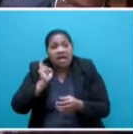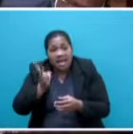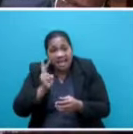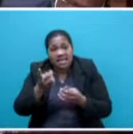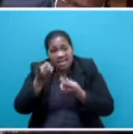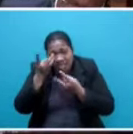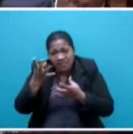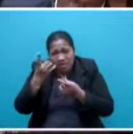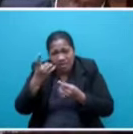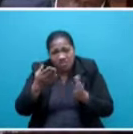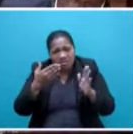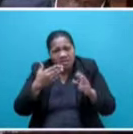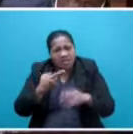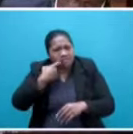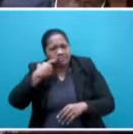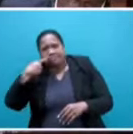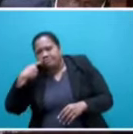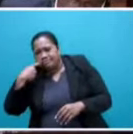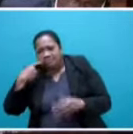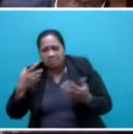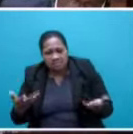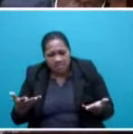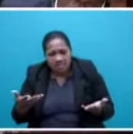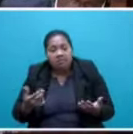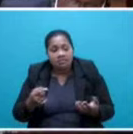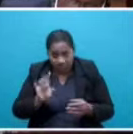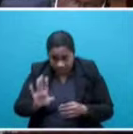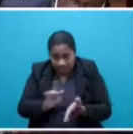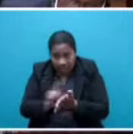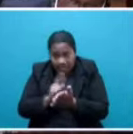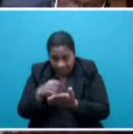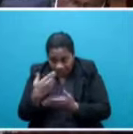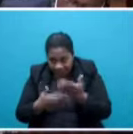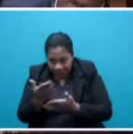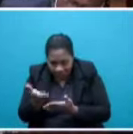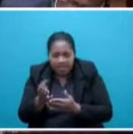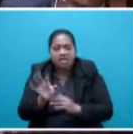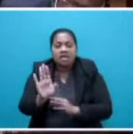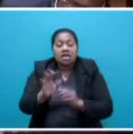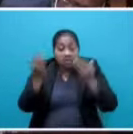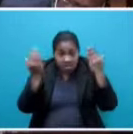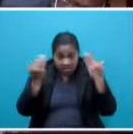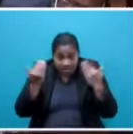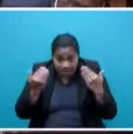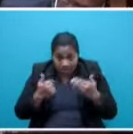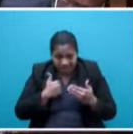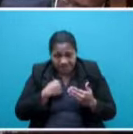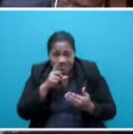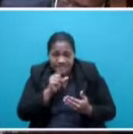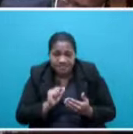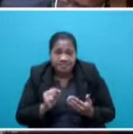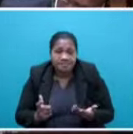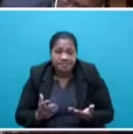information. Again, misleading information. But I'll get back to that later on. Mr. Speaker, sir, if I could, Mr. Speaker, sir,